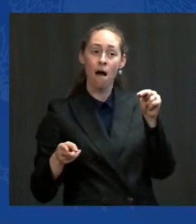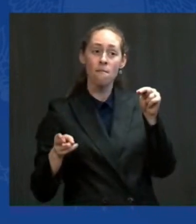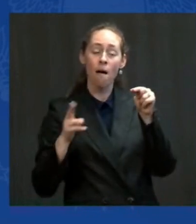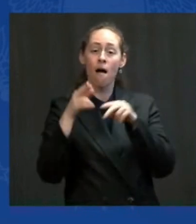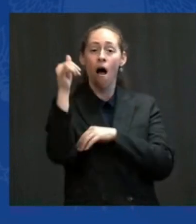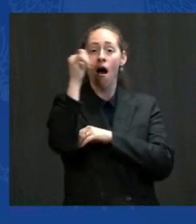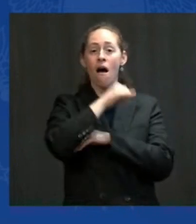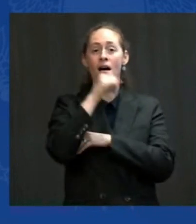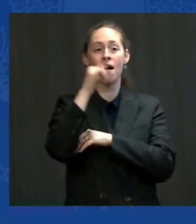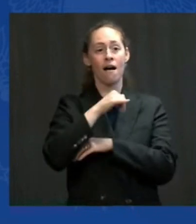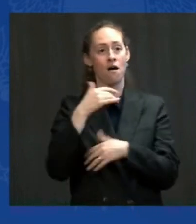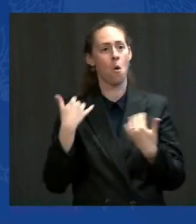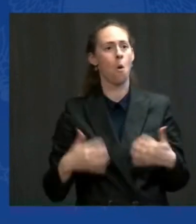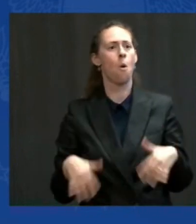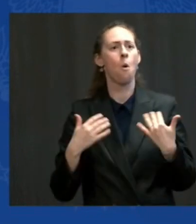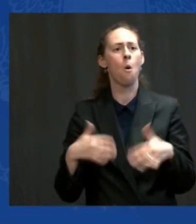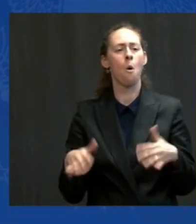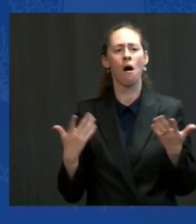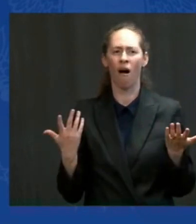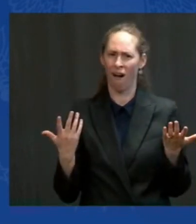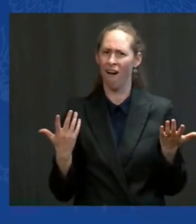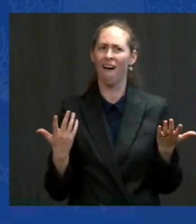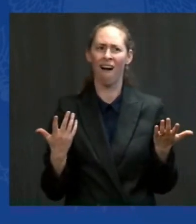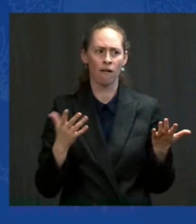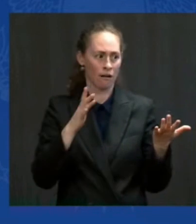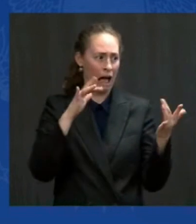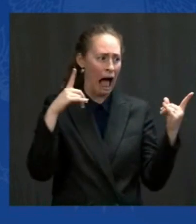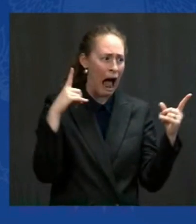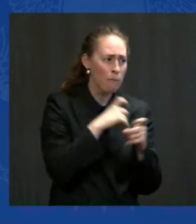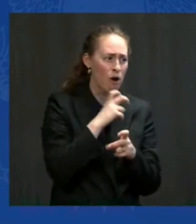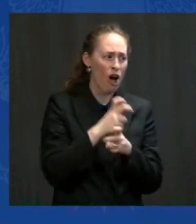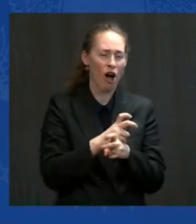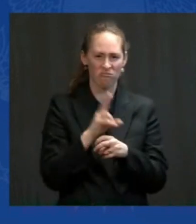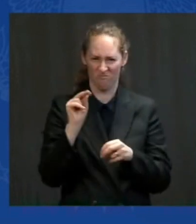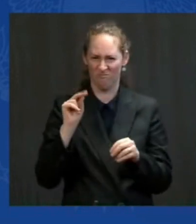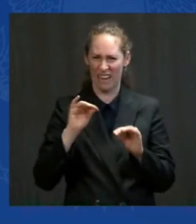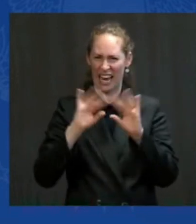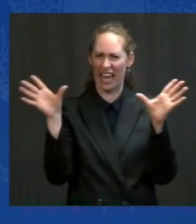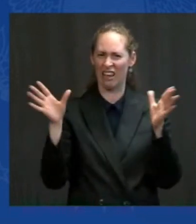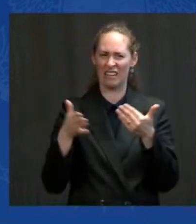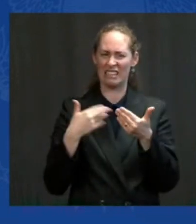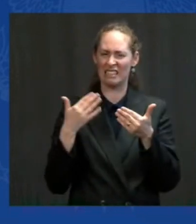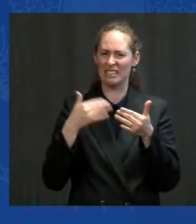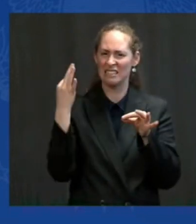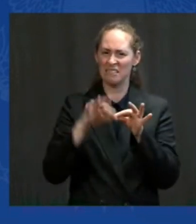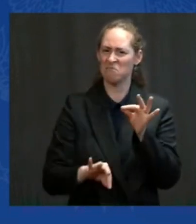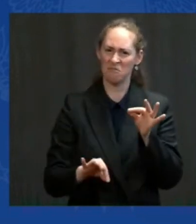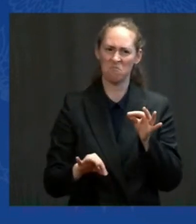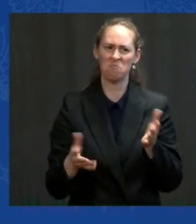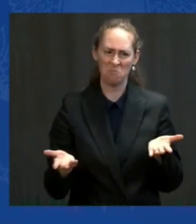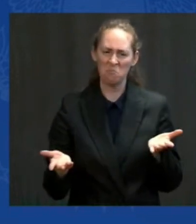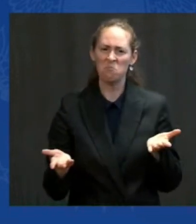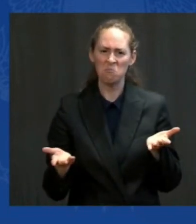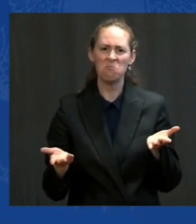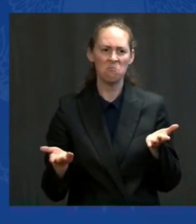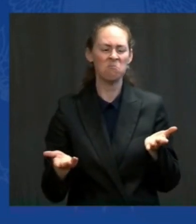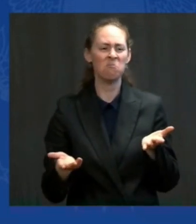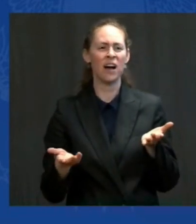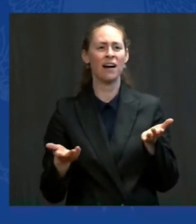It's what, it's not like there's this idea, if you listen to the guy who used to have this job, is somehow we're gouging